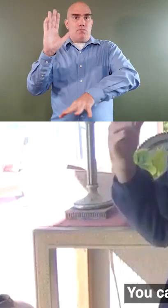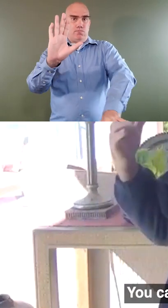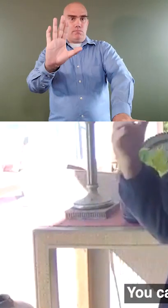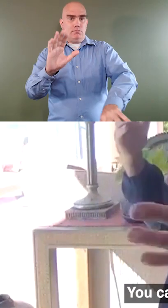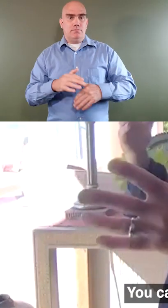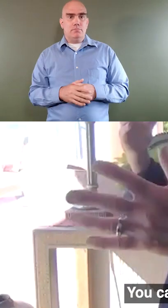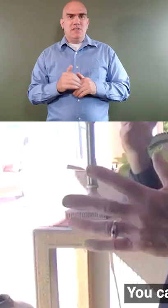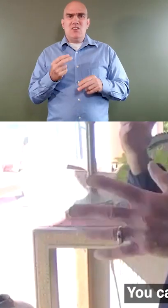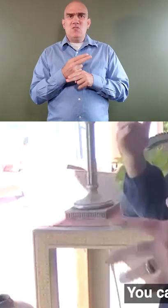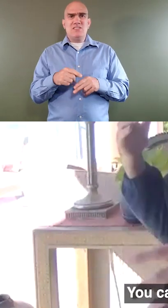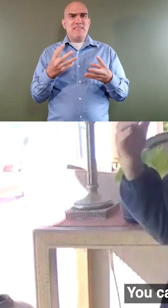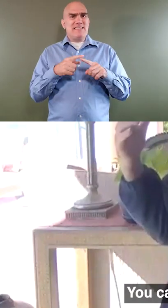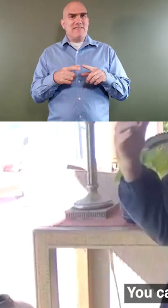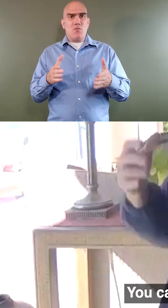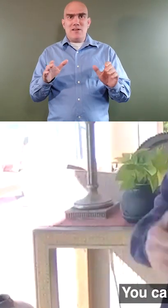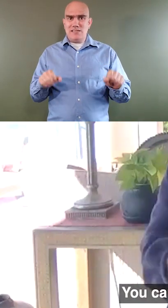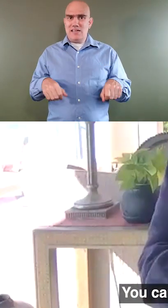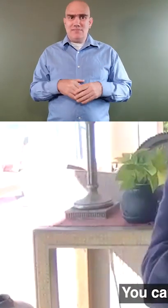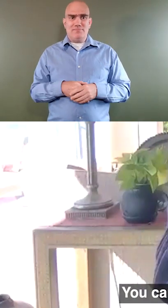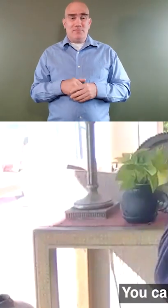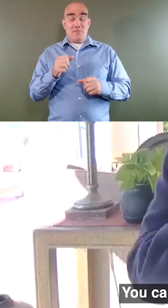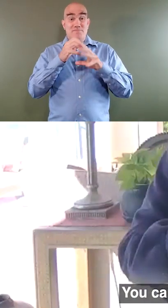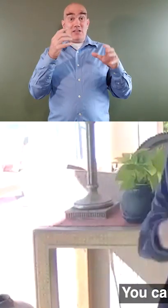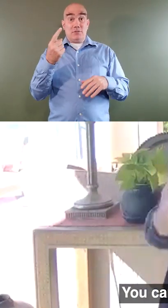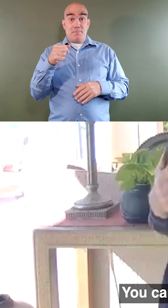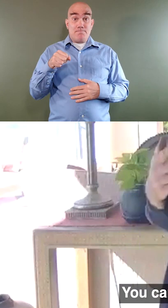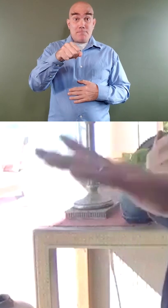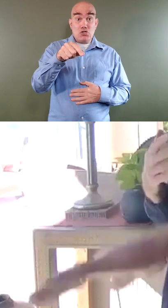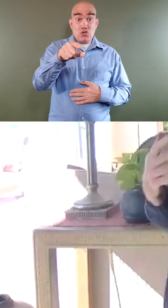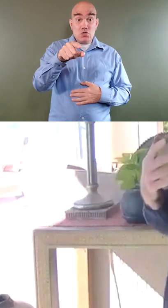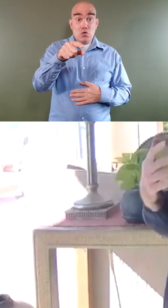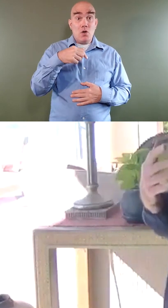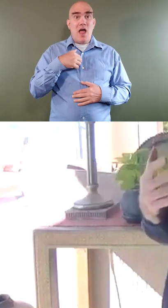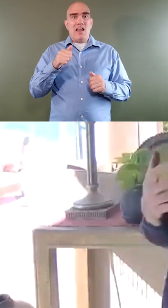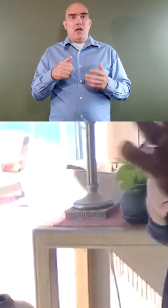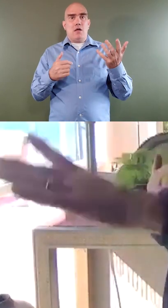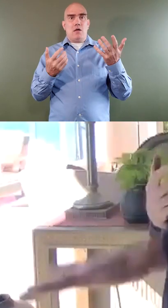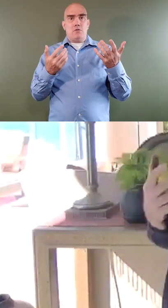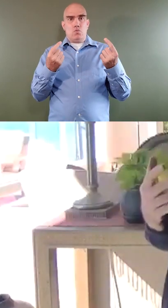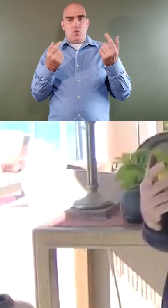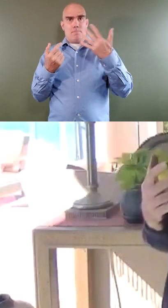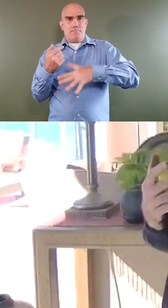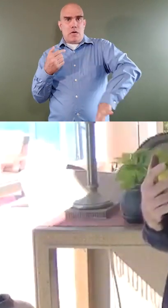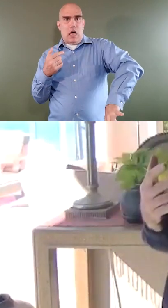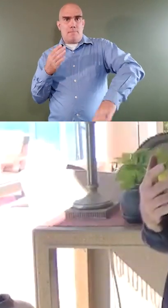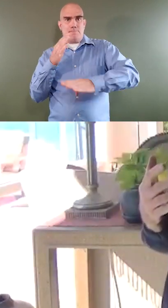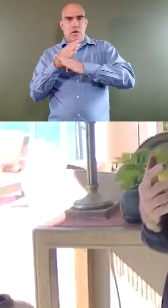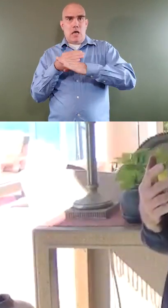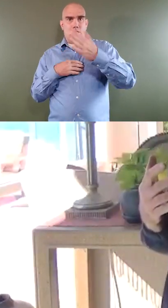You can use this in many different ways. If you imagine somebody punching me, I can come across and block across like